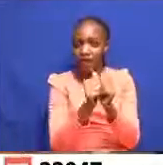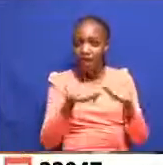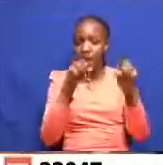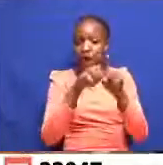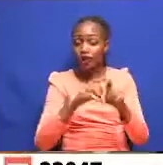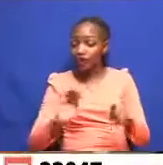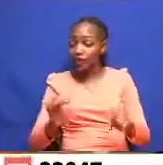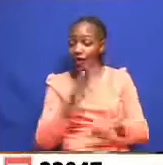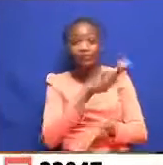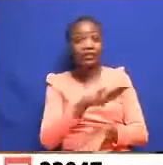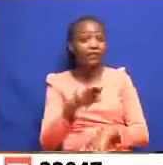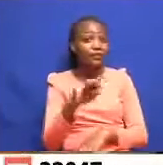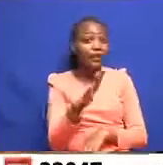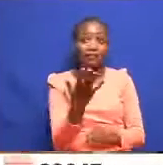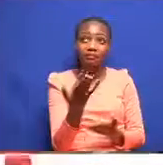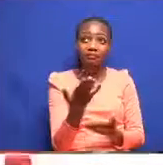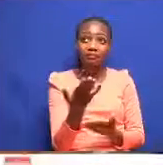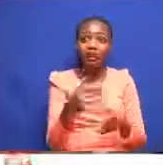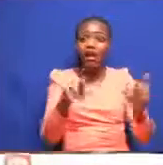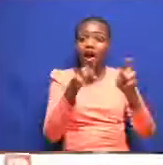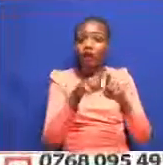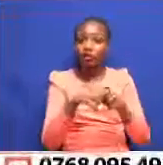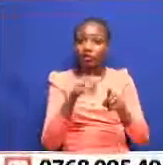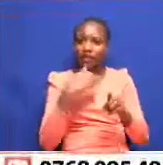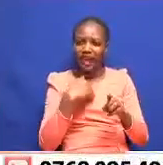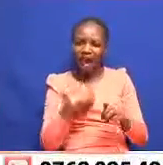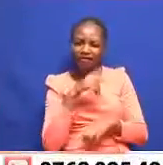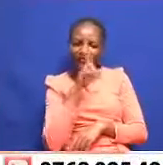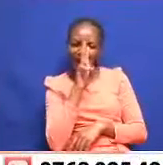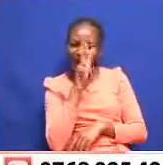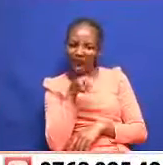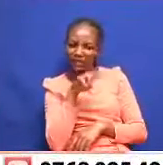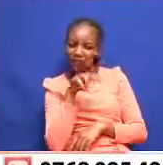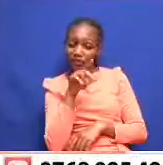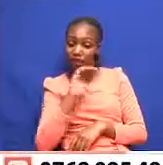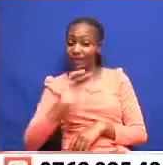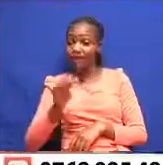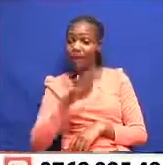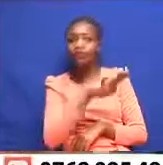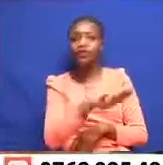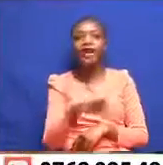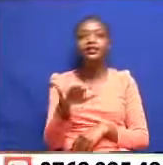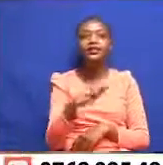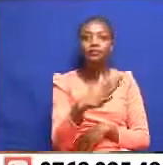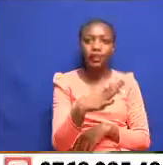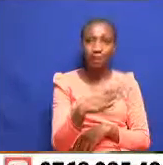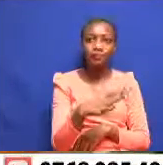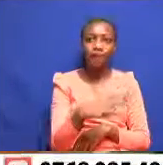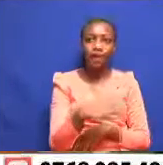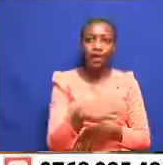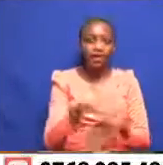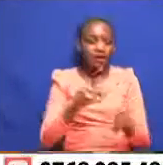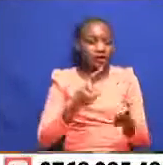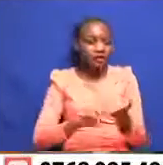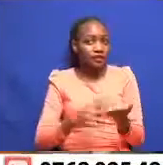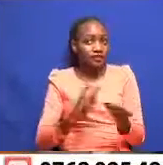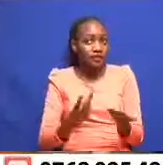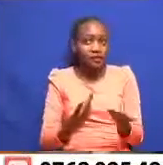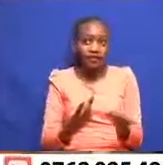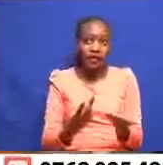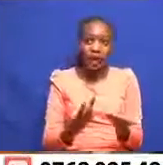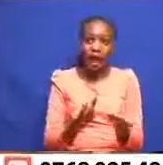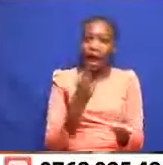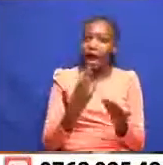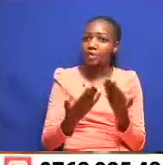assembly. She has an attitude that the county assembly and the failure, or rather